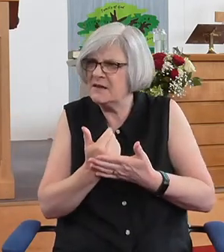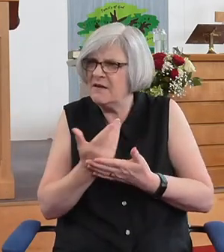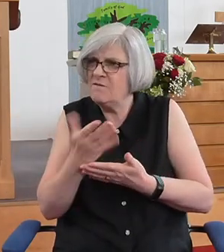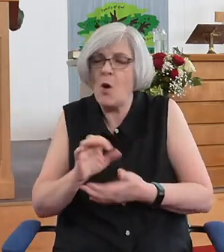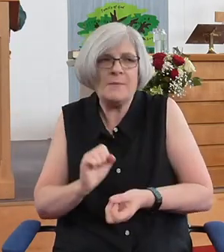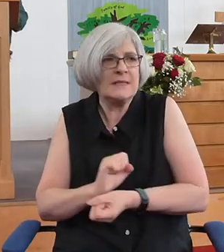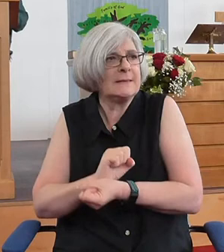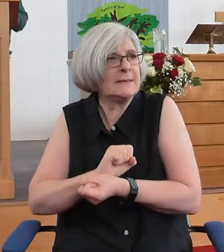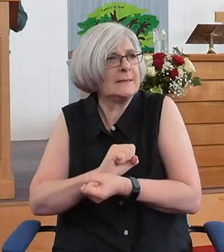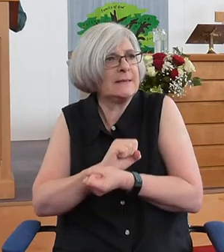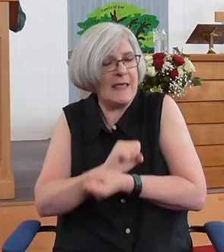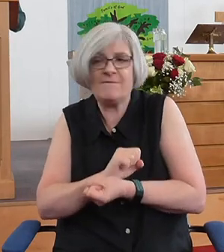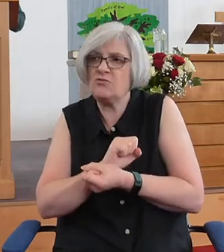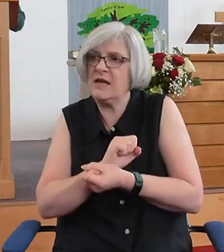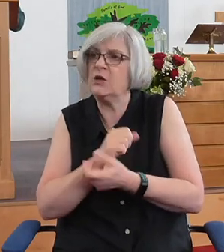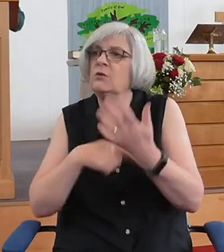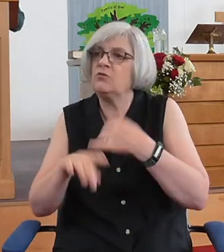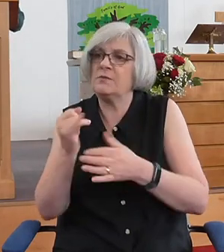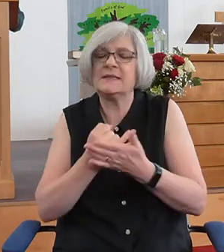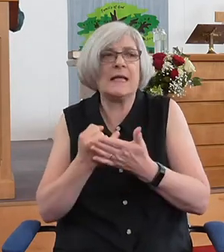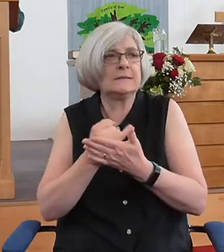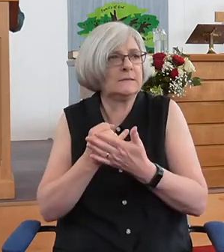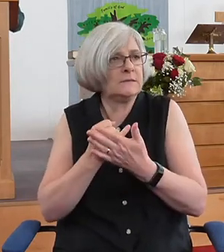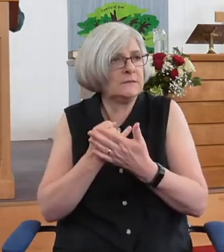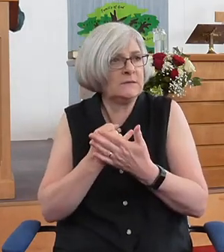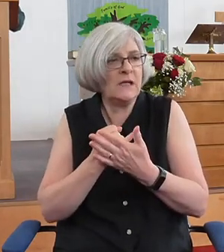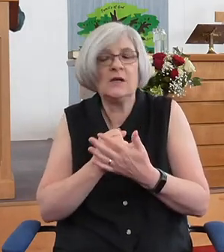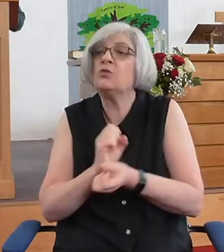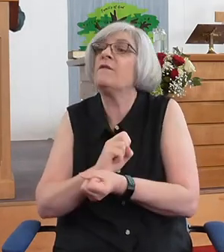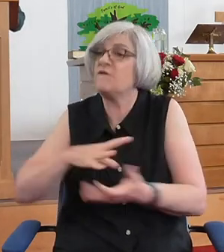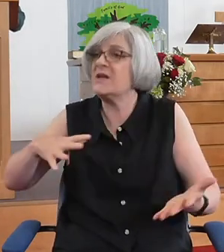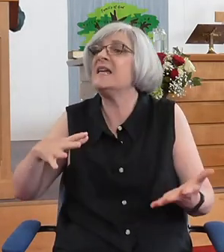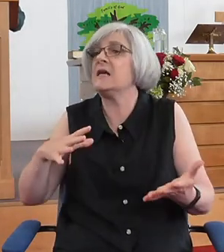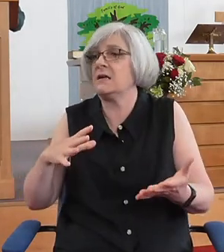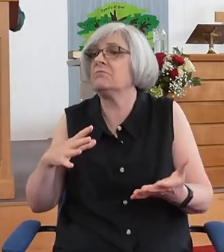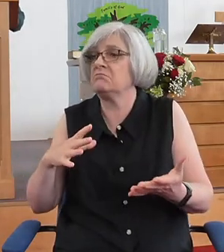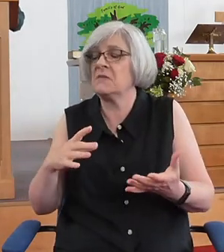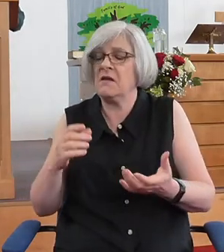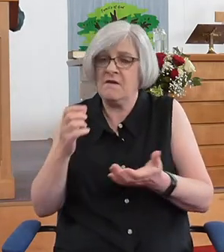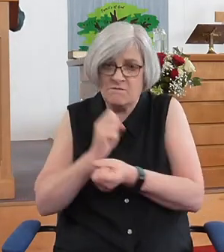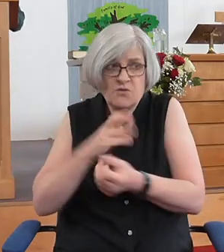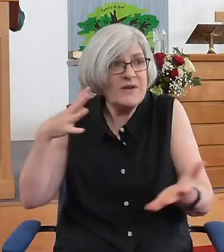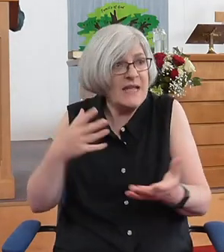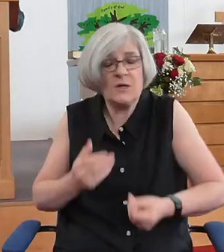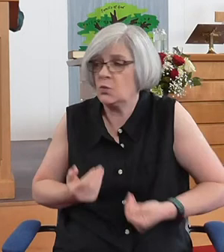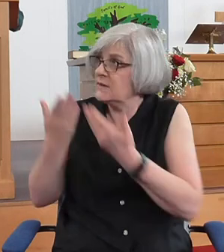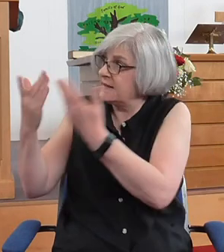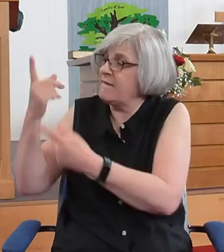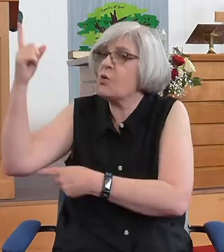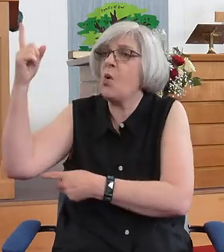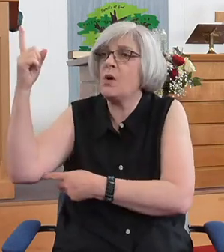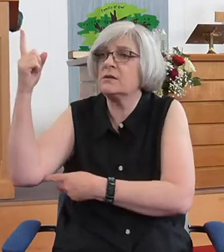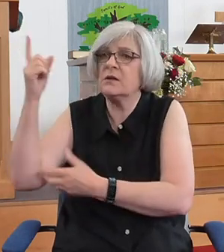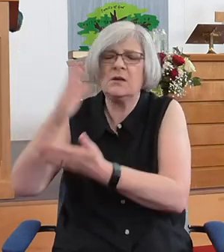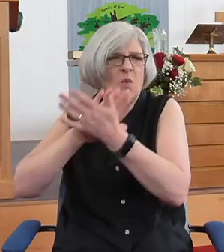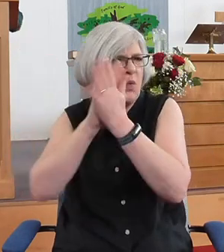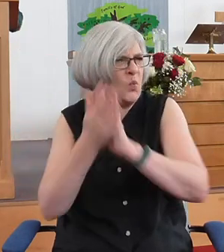sin, redeemed to freedom. Freedom to serve God, not to waste our lives on other